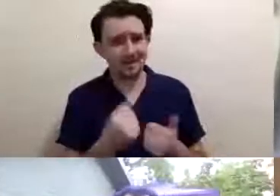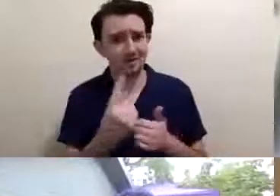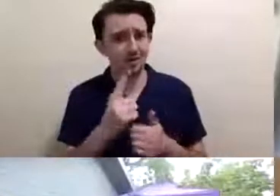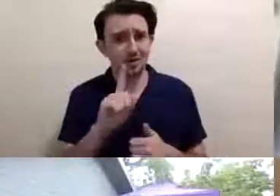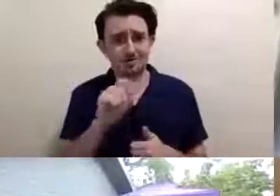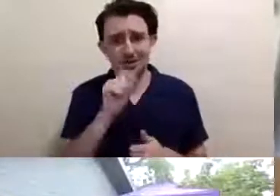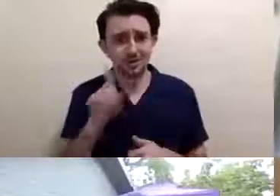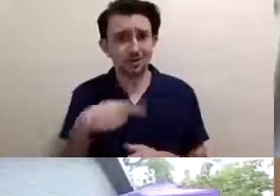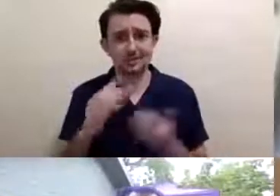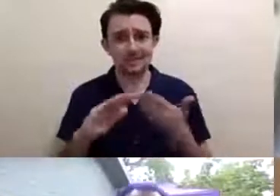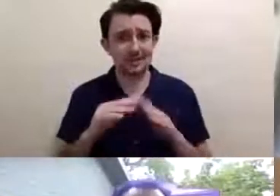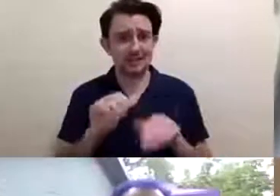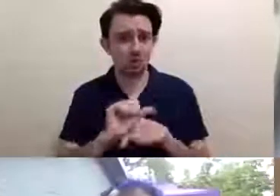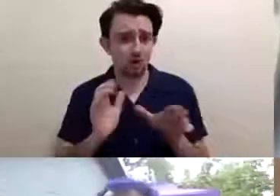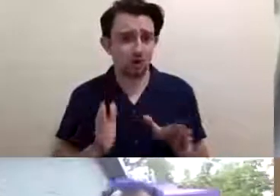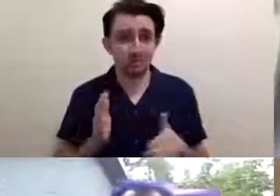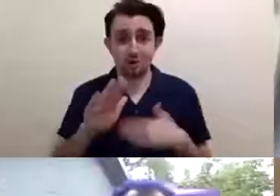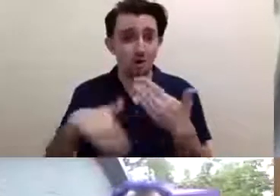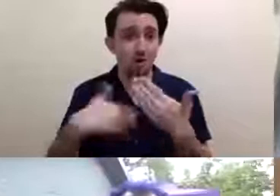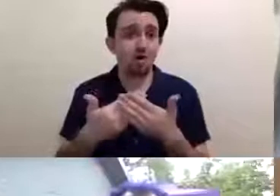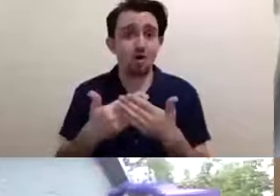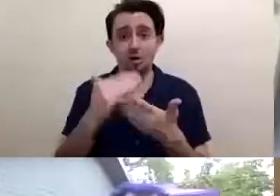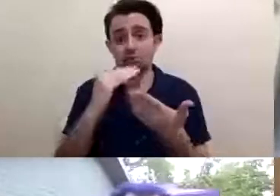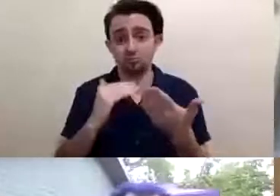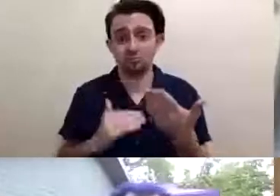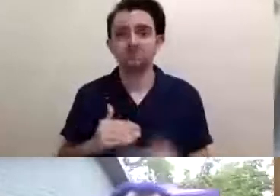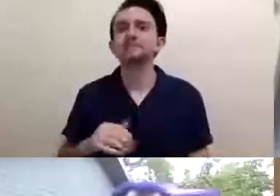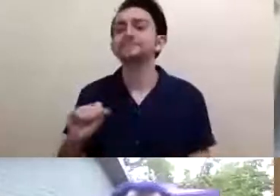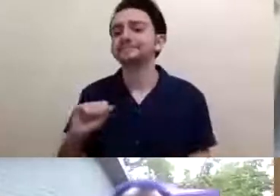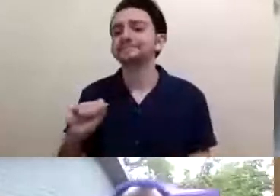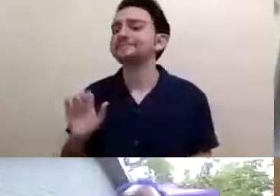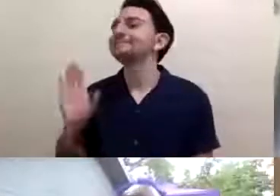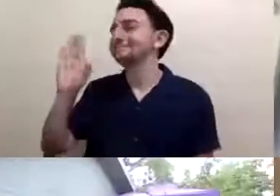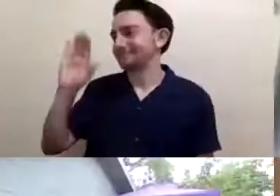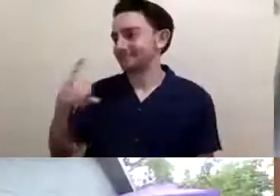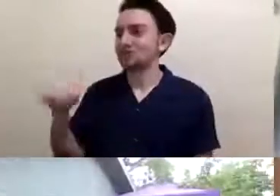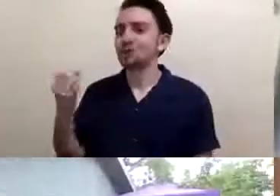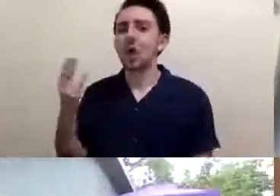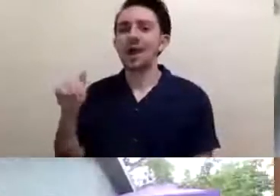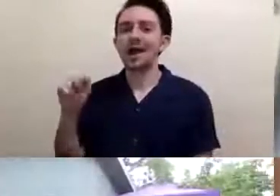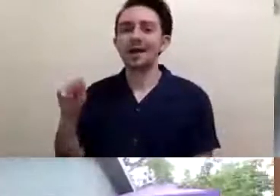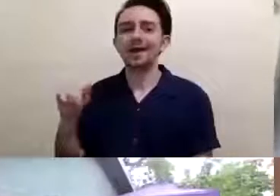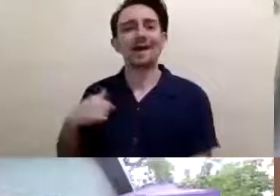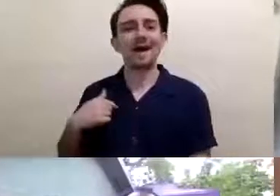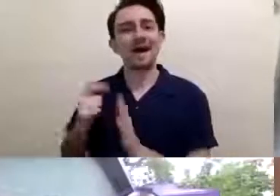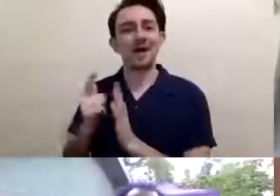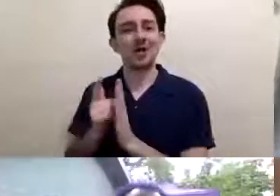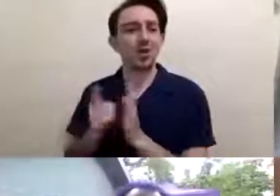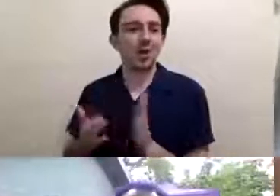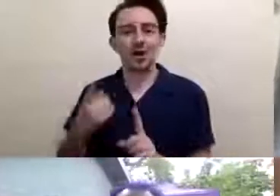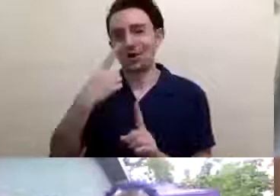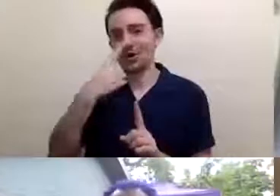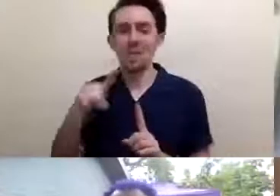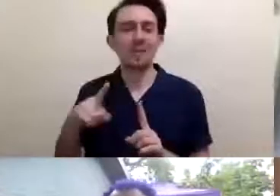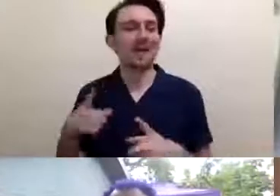Joanna? Oh, I just wanted to point out, I was going to do all the boring stuff. And if that helps as a lawyer, I can do all that wordy,